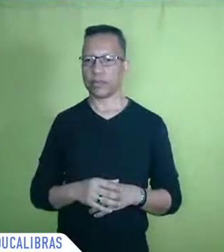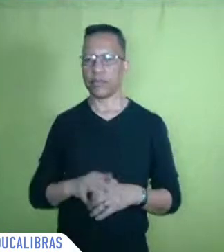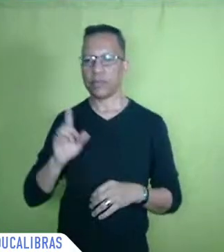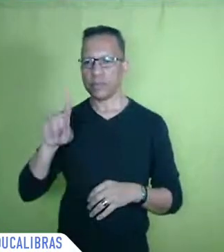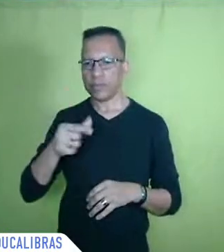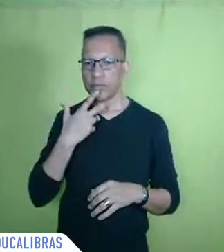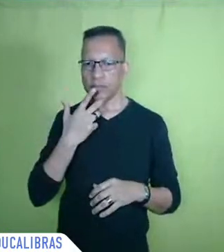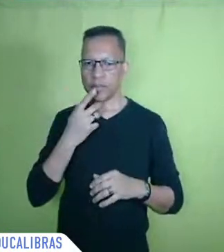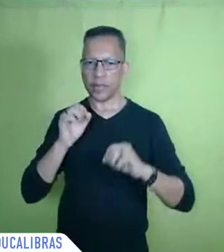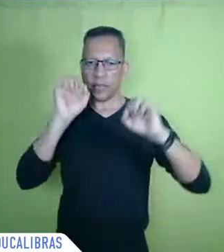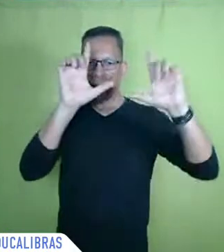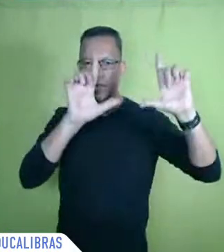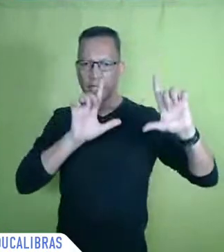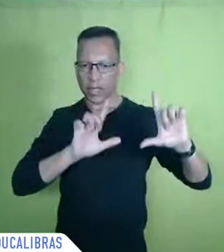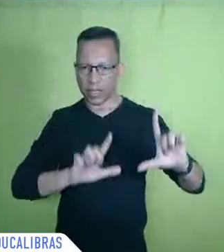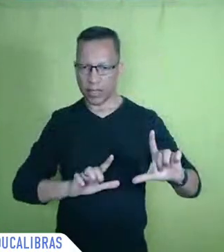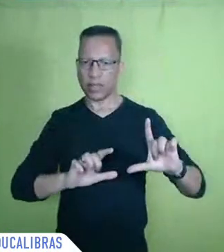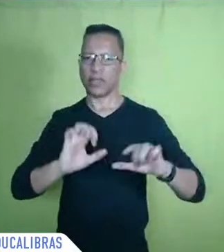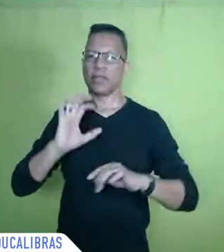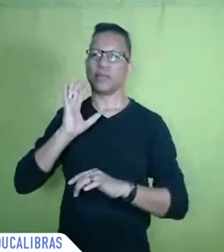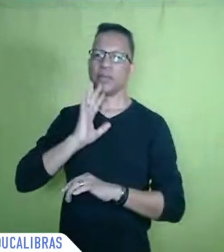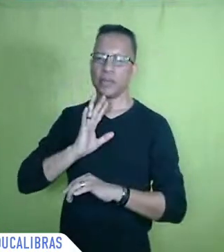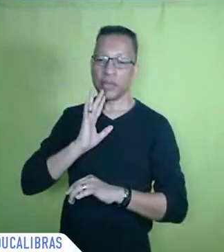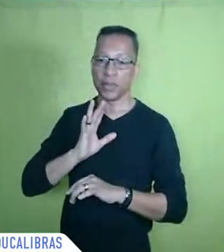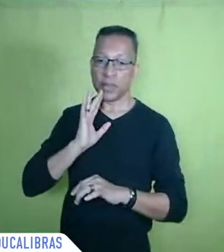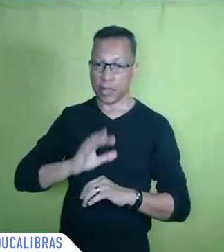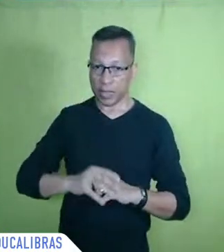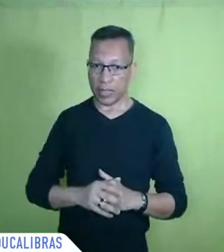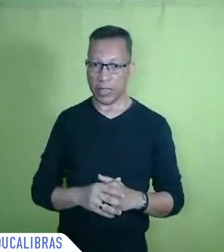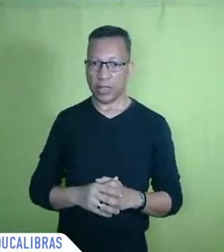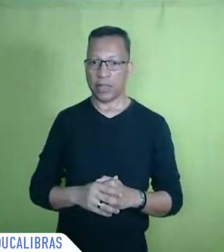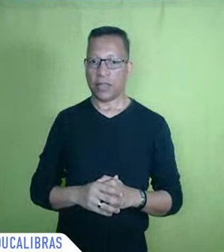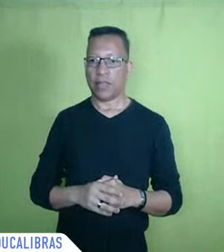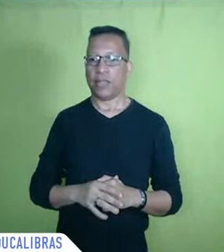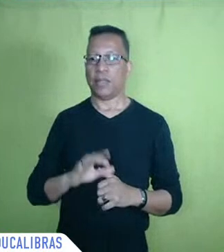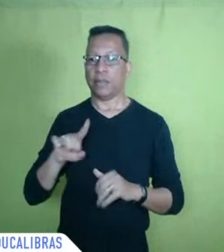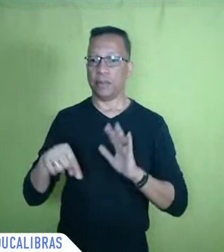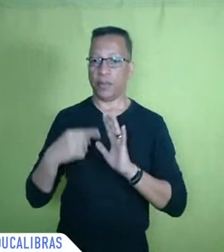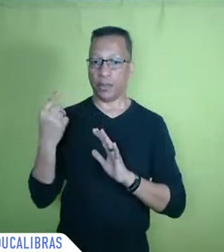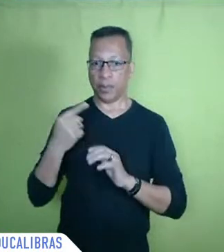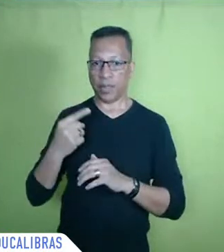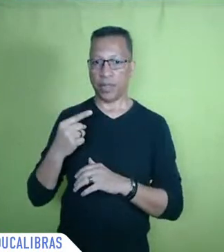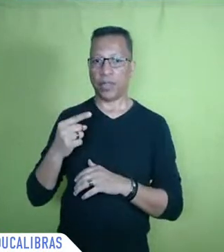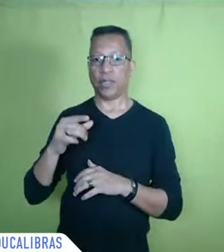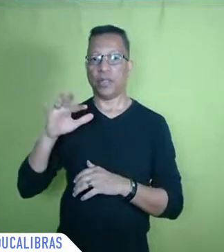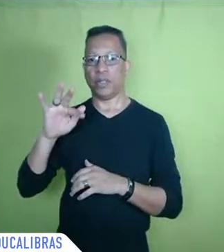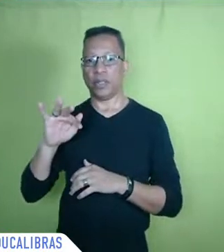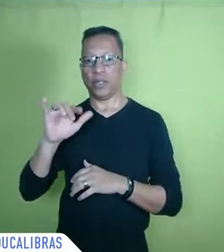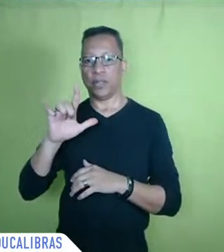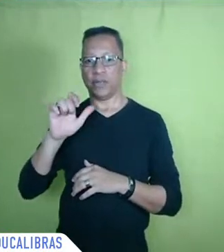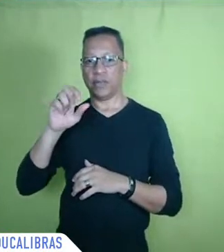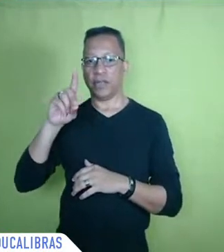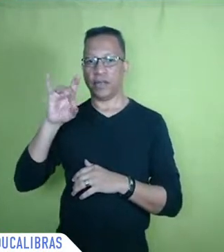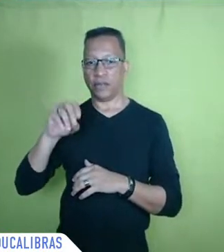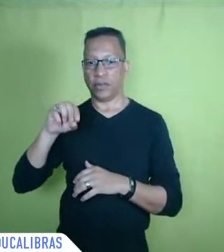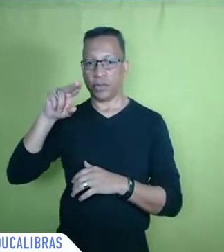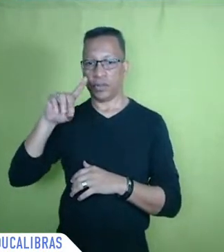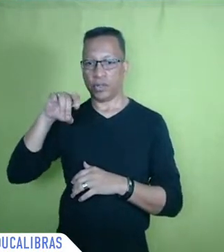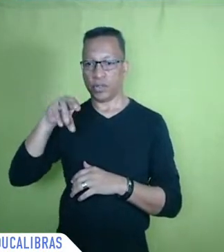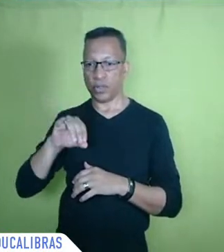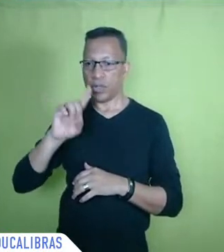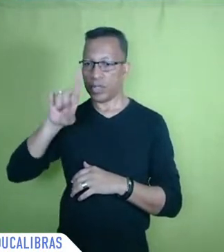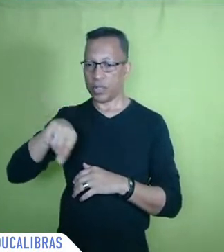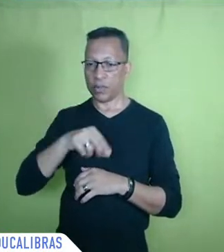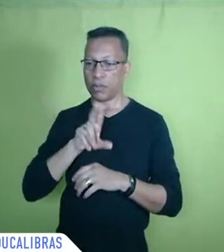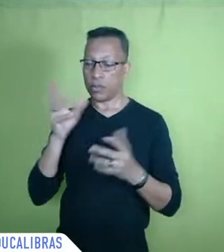here, had political implications. I will start by presenting this highly qualified panel. First of all,